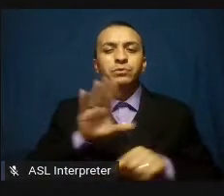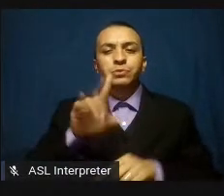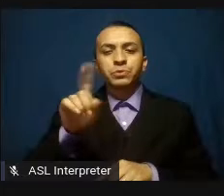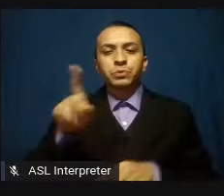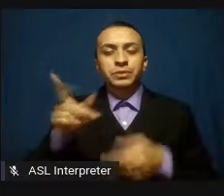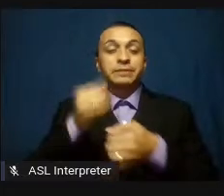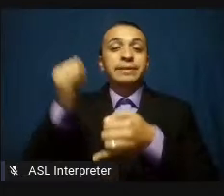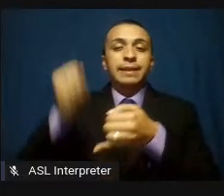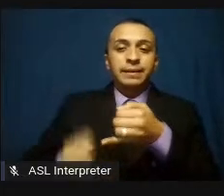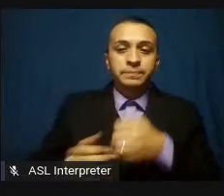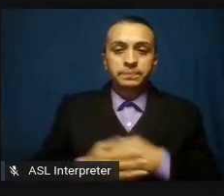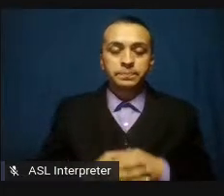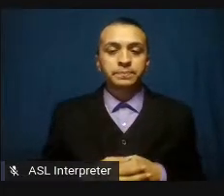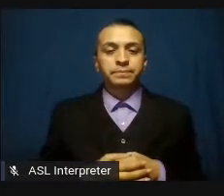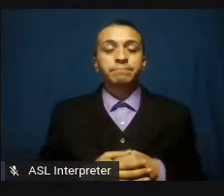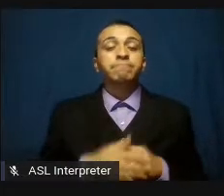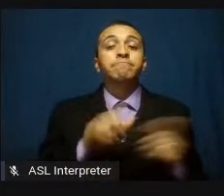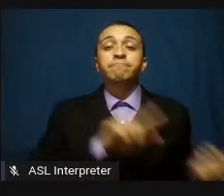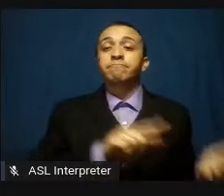Millie?